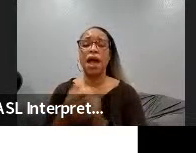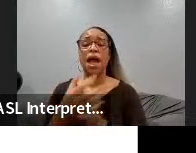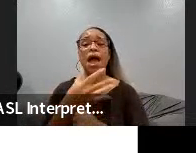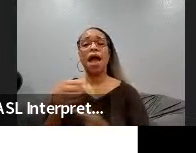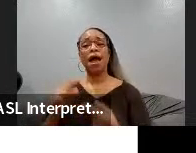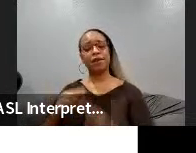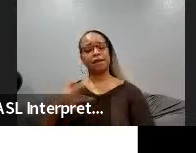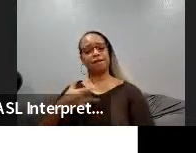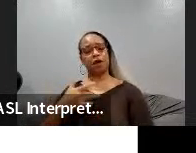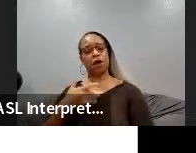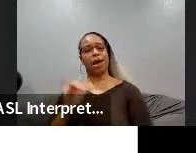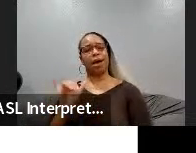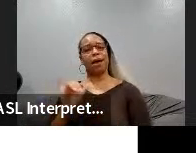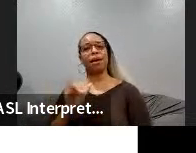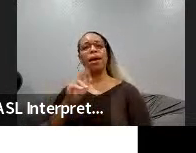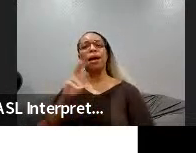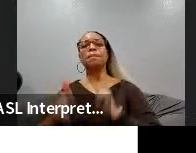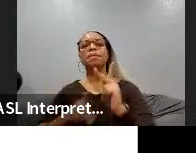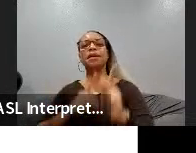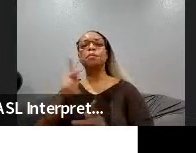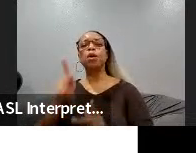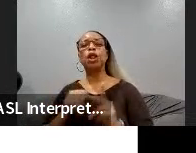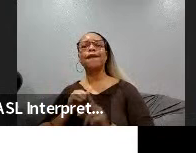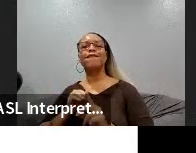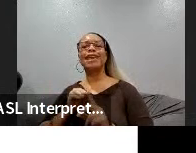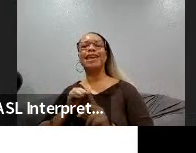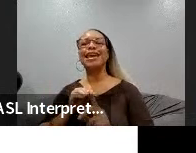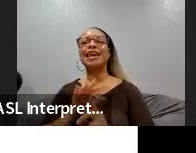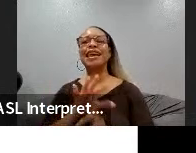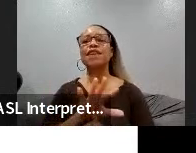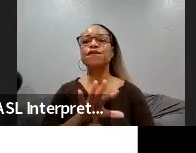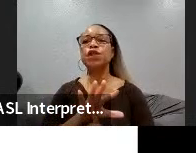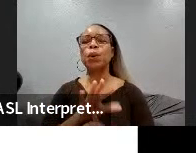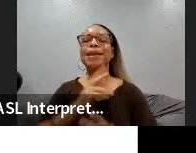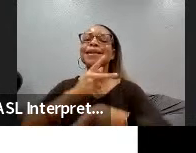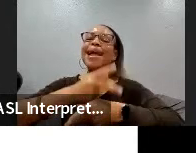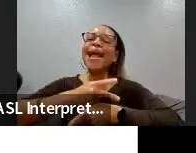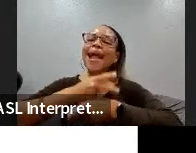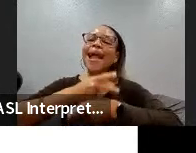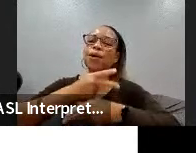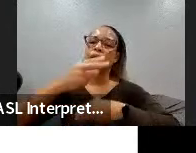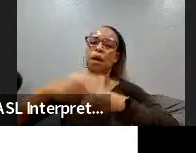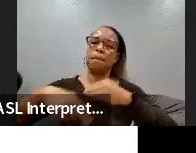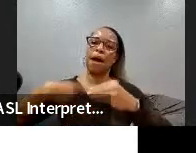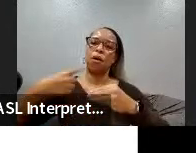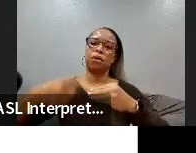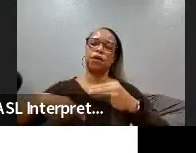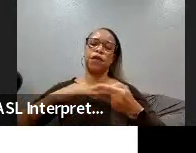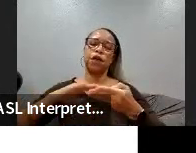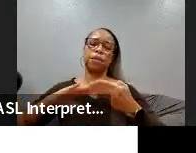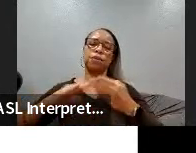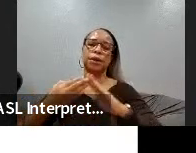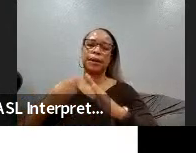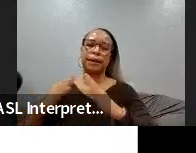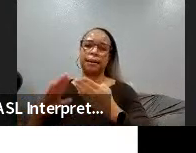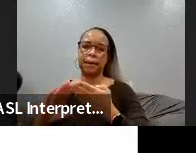like people of influence cared about our communities and